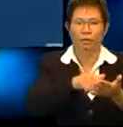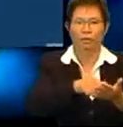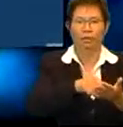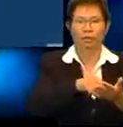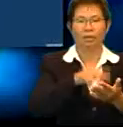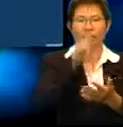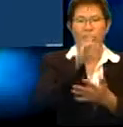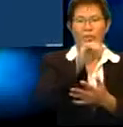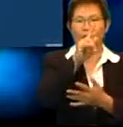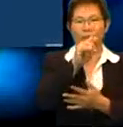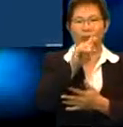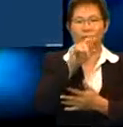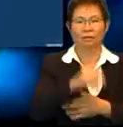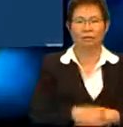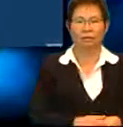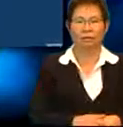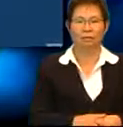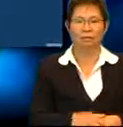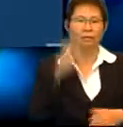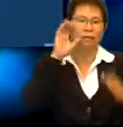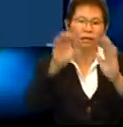How about this? Pictograph.